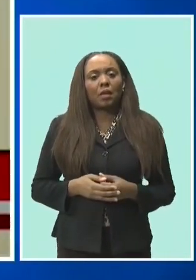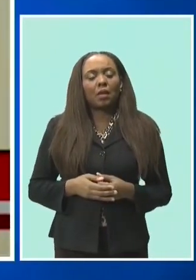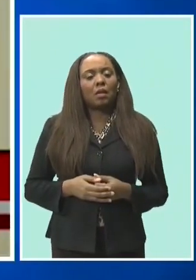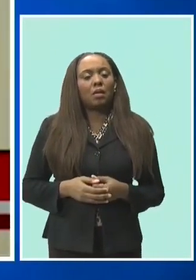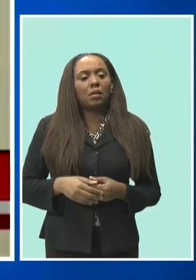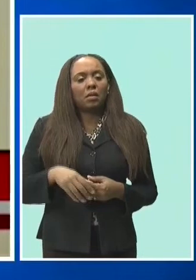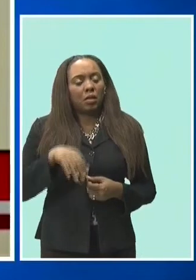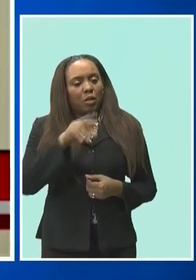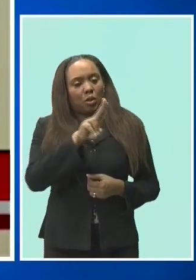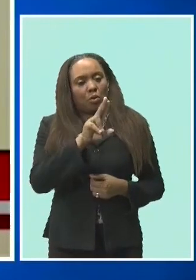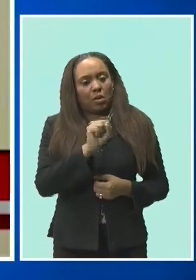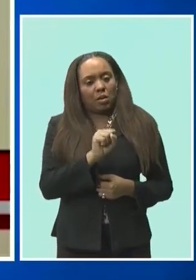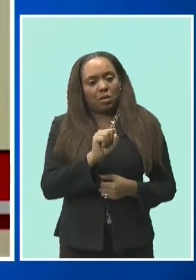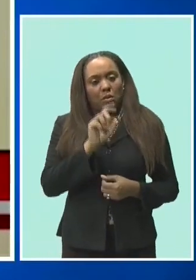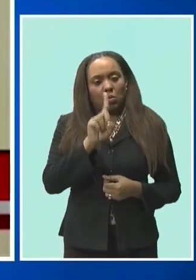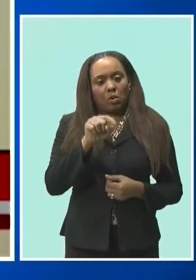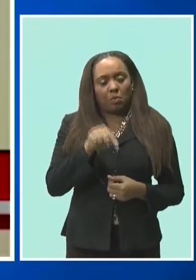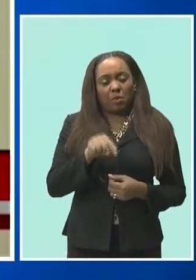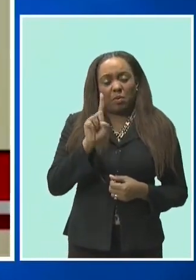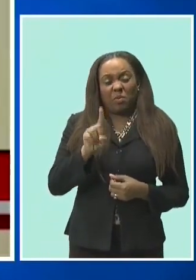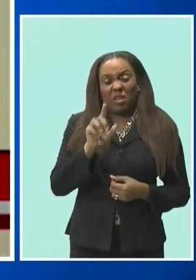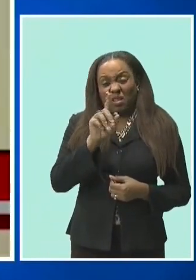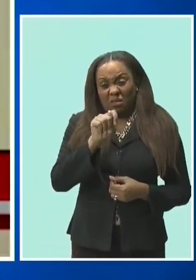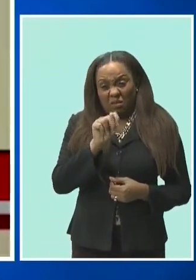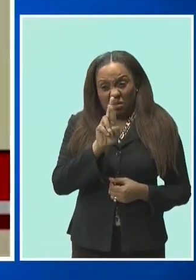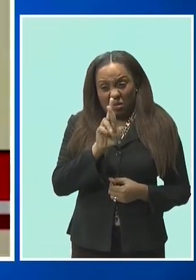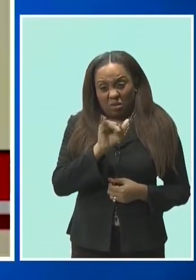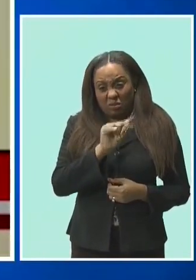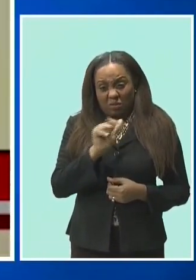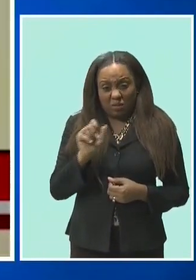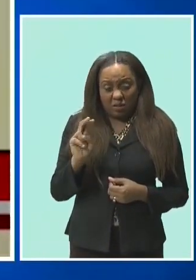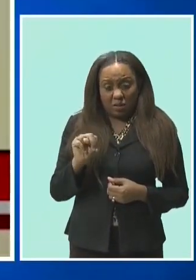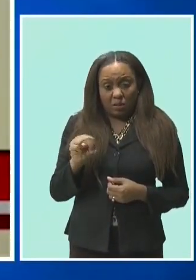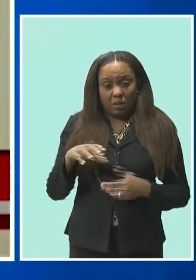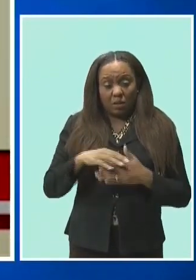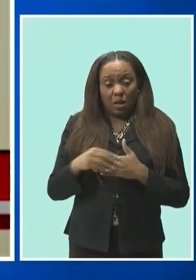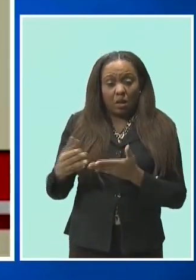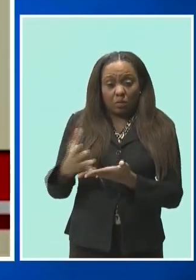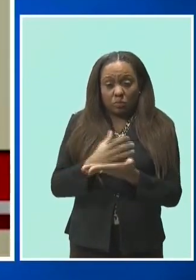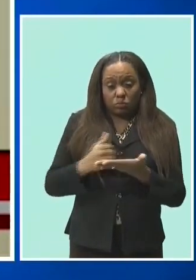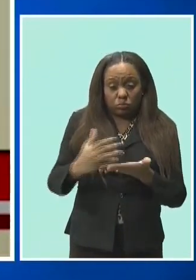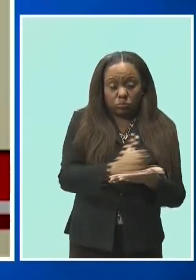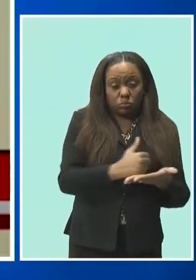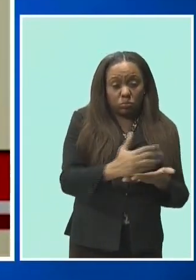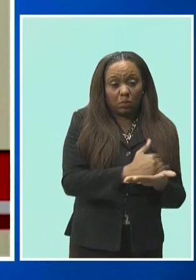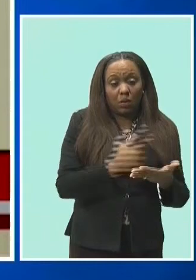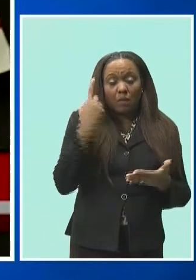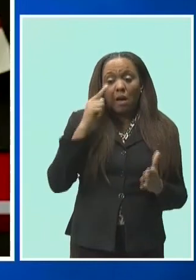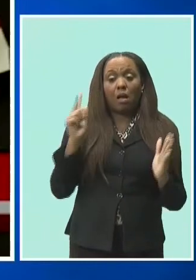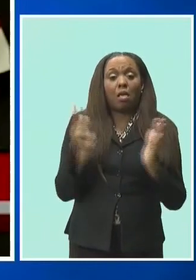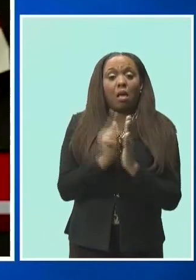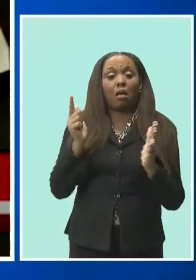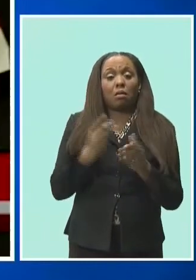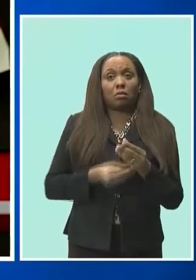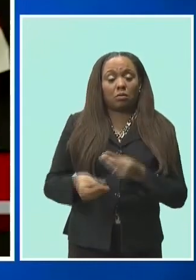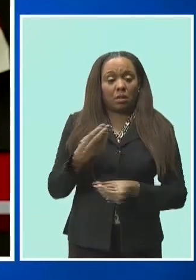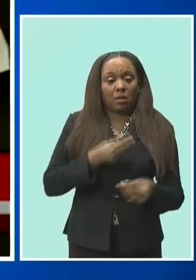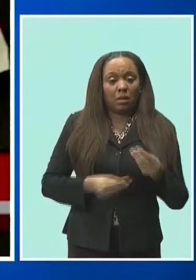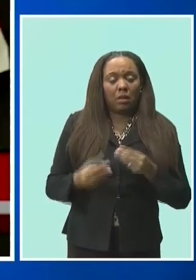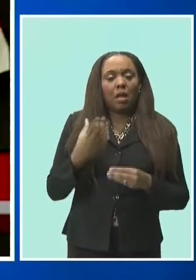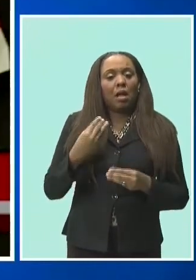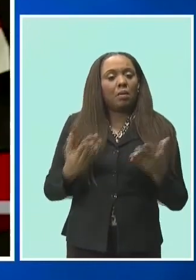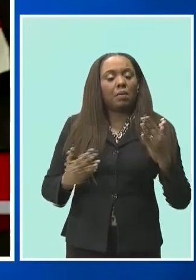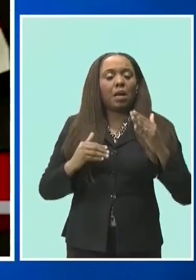US $1.1 trillion was generated by illicit trade, and the trend indicates that it might reach up